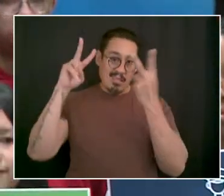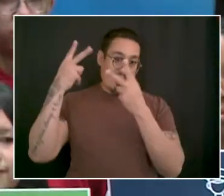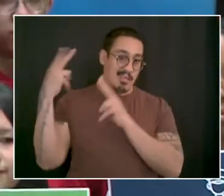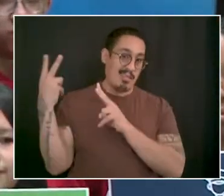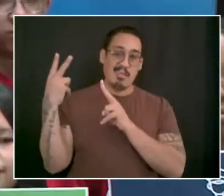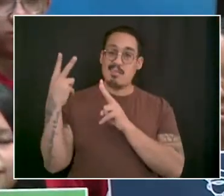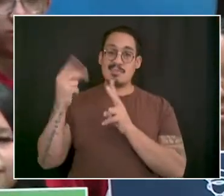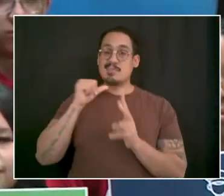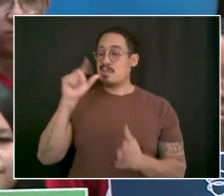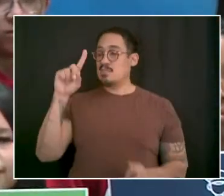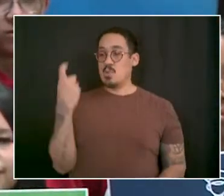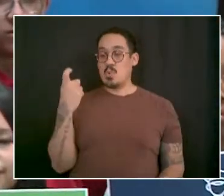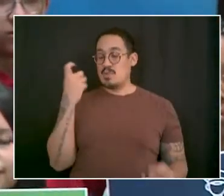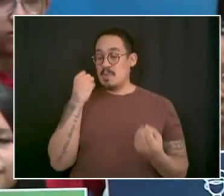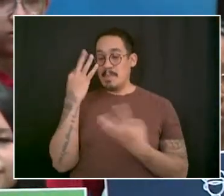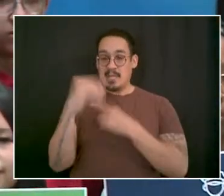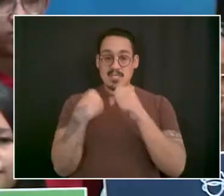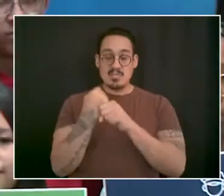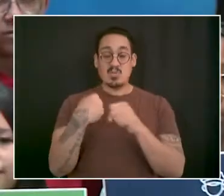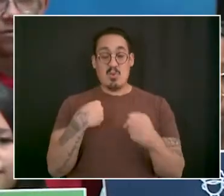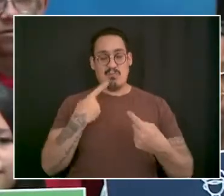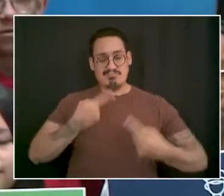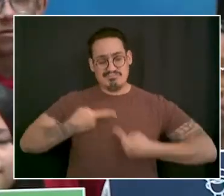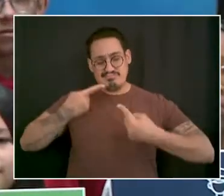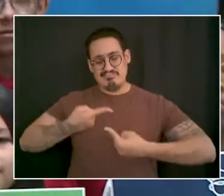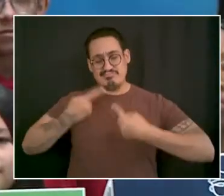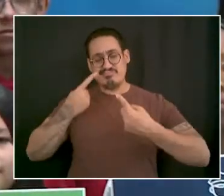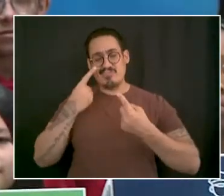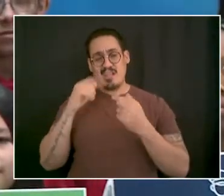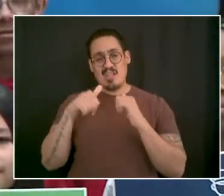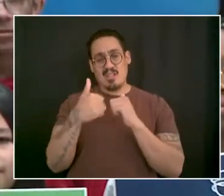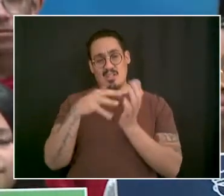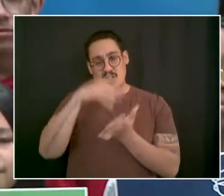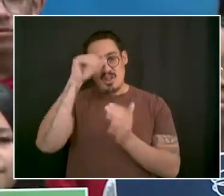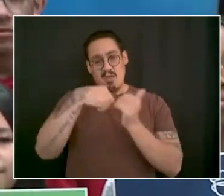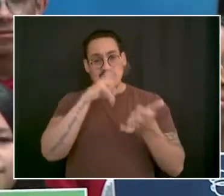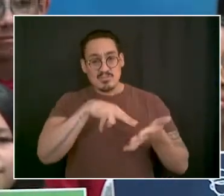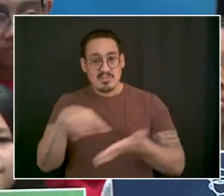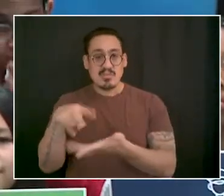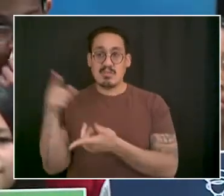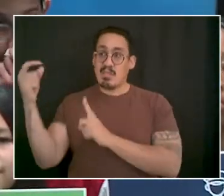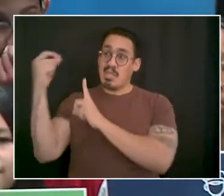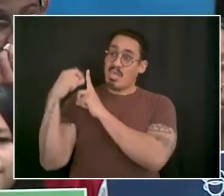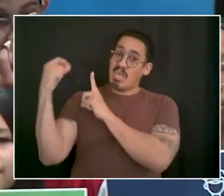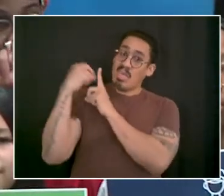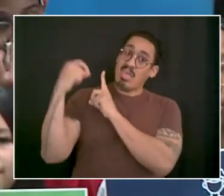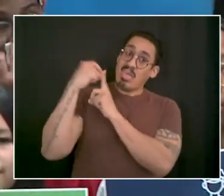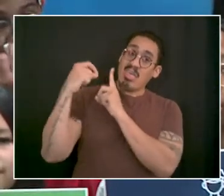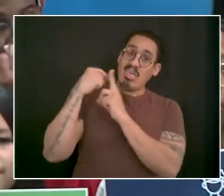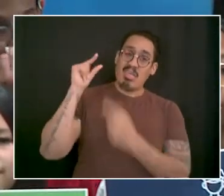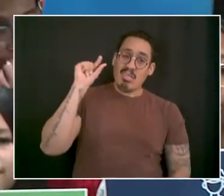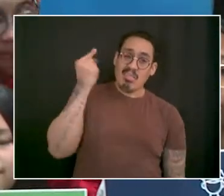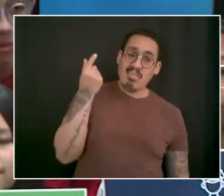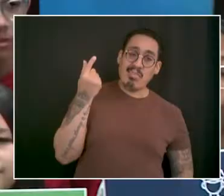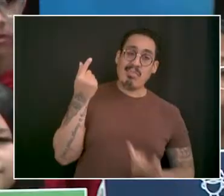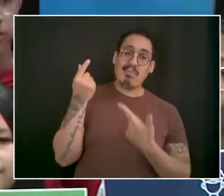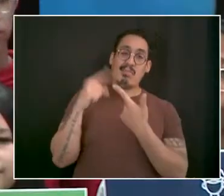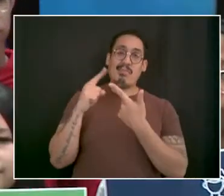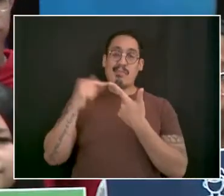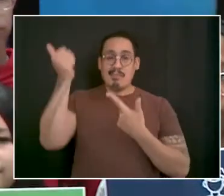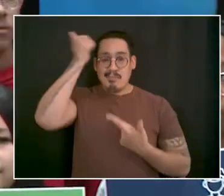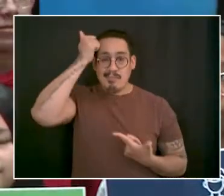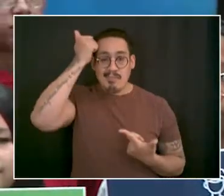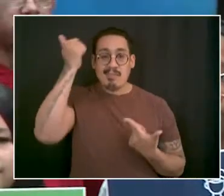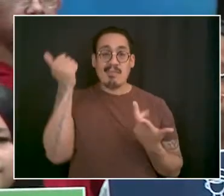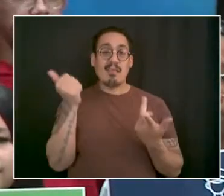many years, so I struggled to learn how to read. Other children picked on me and called me stupid and dumb. It wasn't